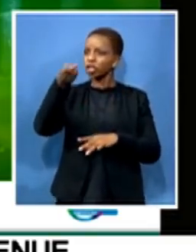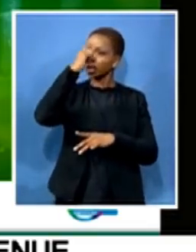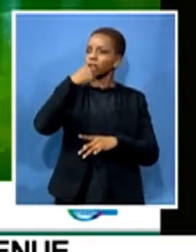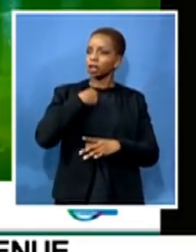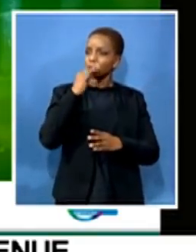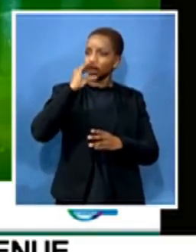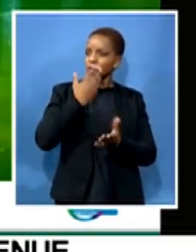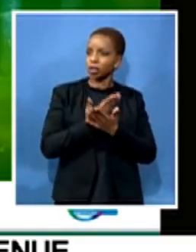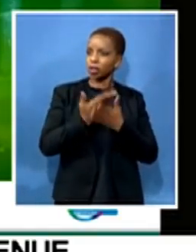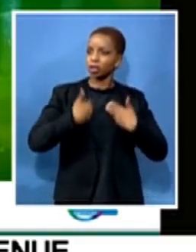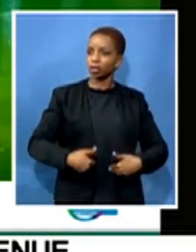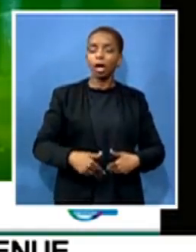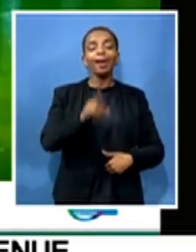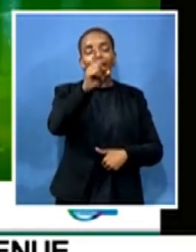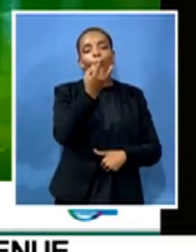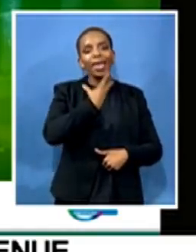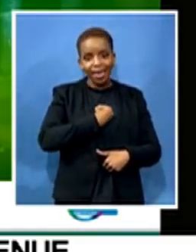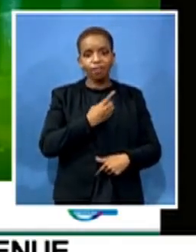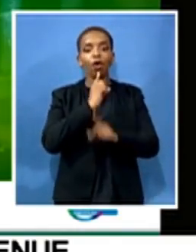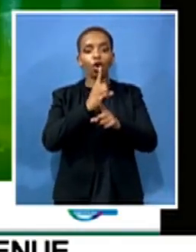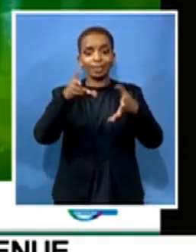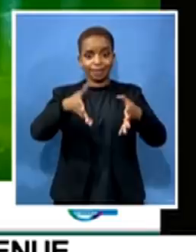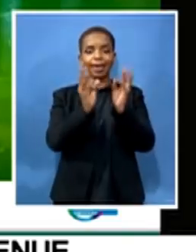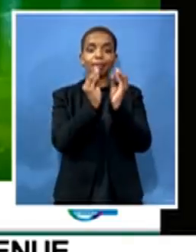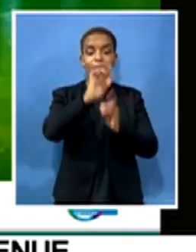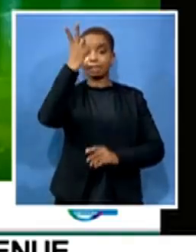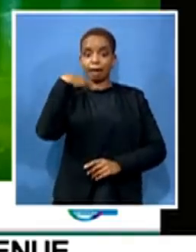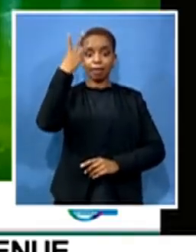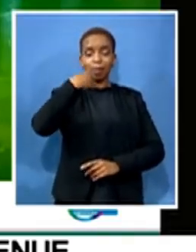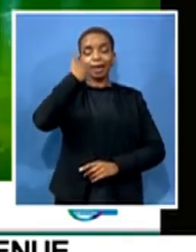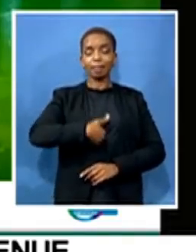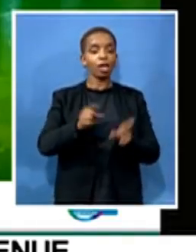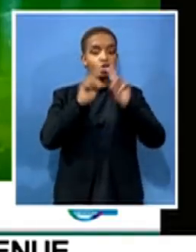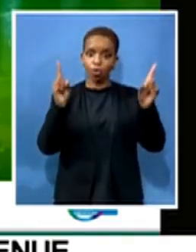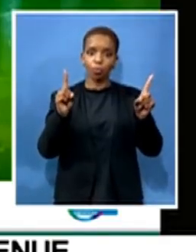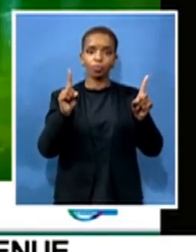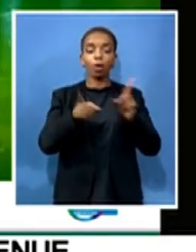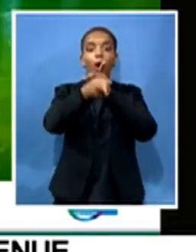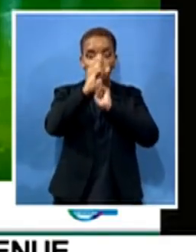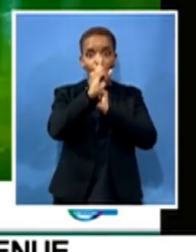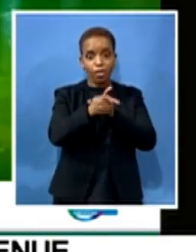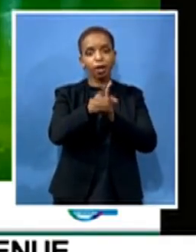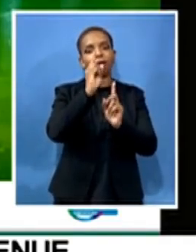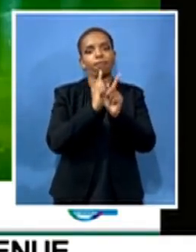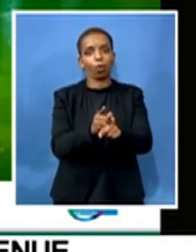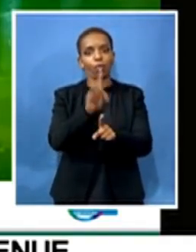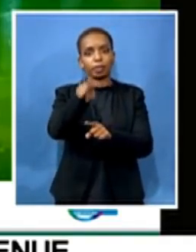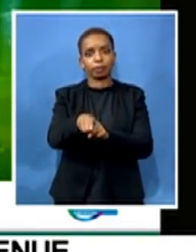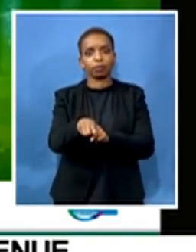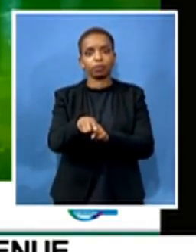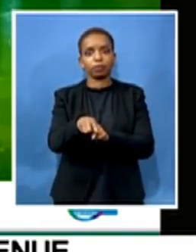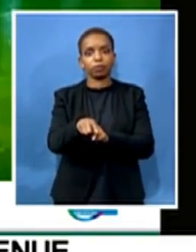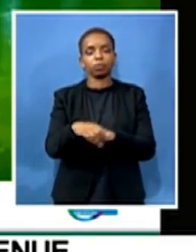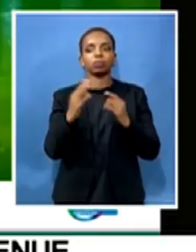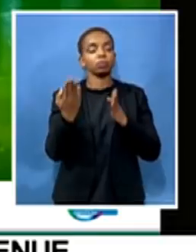me, don't undermine me. Can we have order here? Thank you, Deputy Chair. Honorable Mikalakis. Deputy Chair, as a member